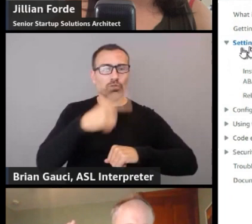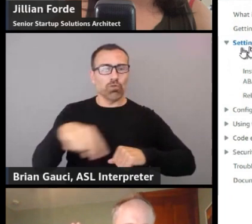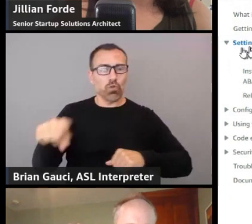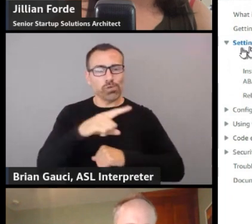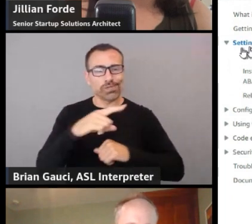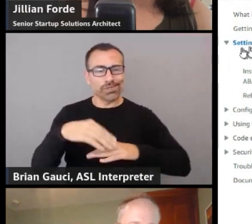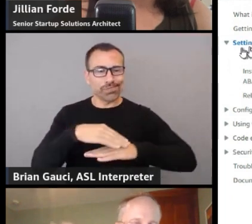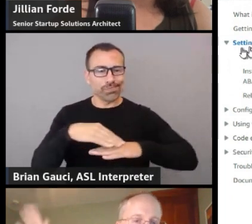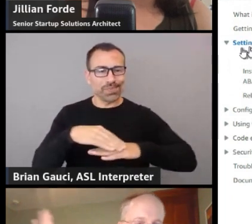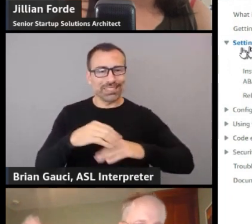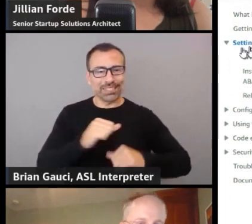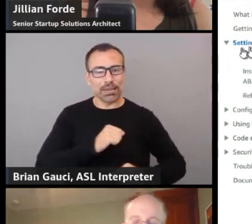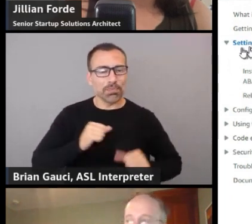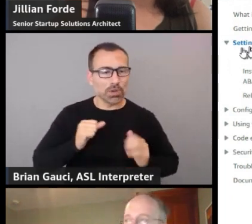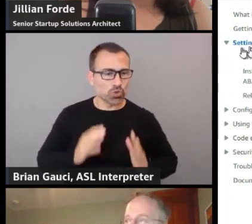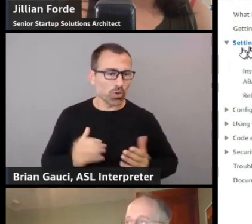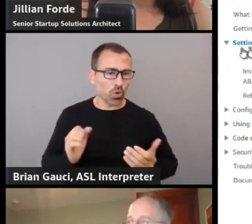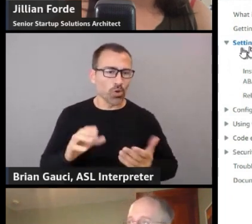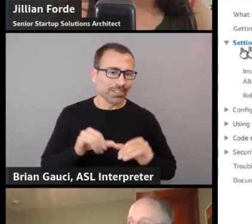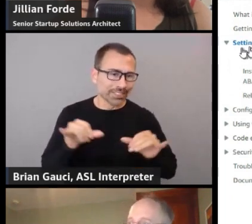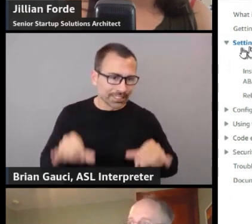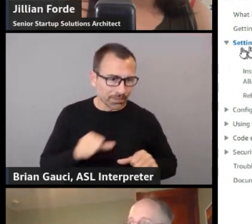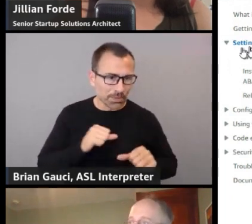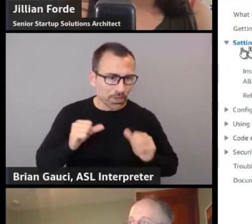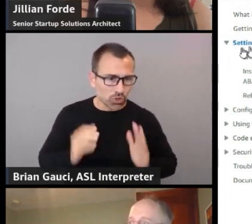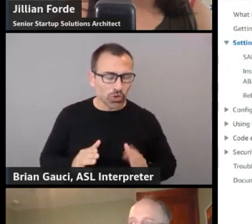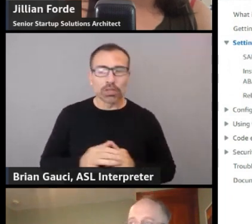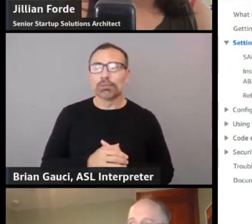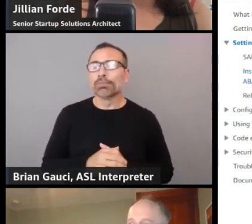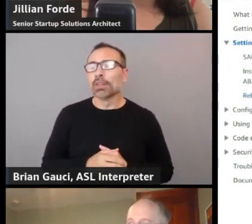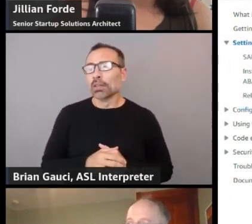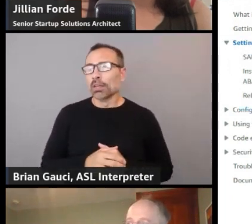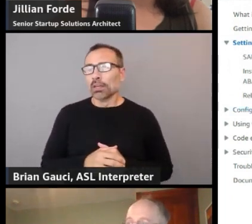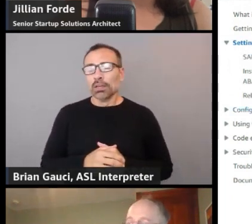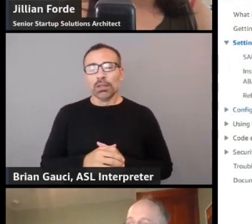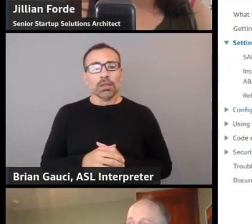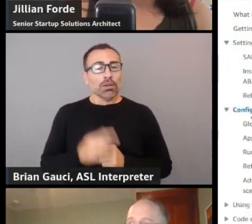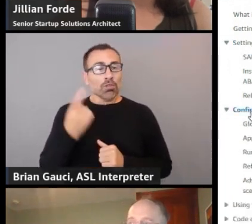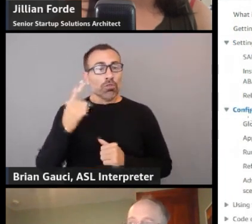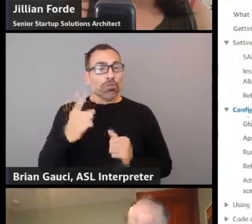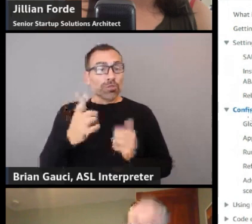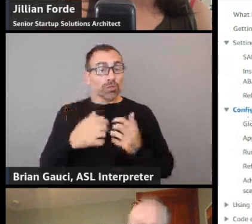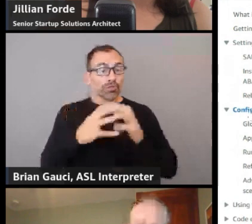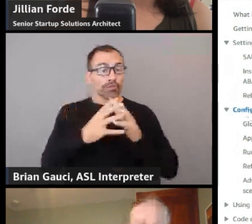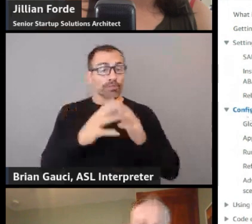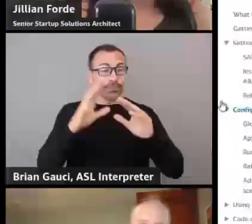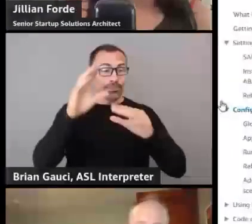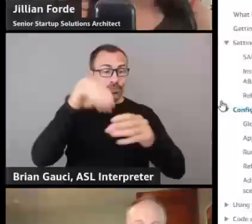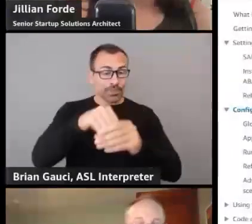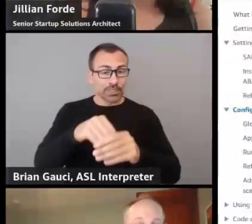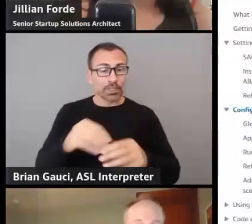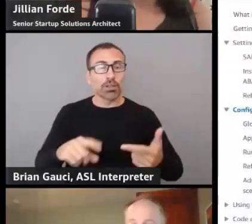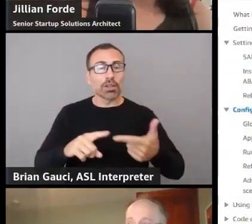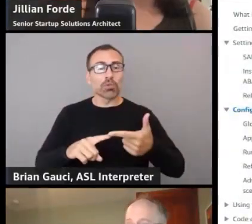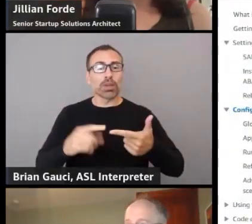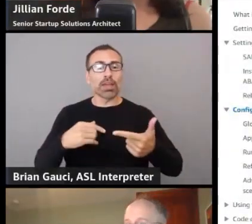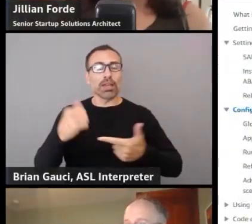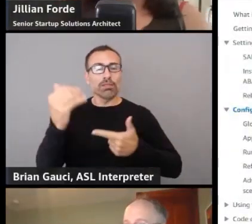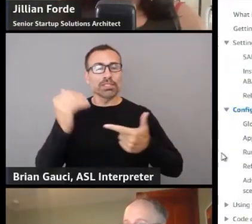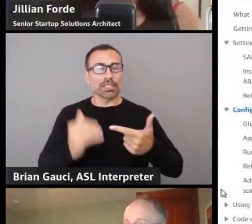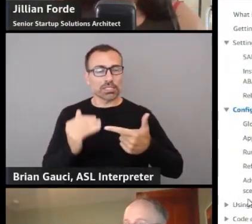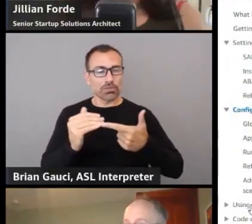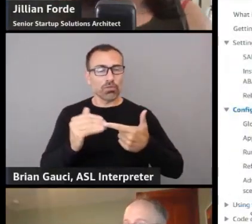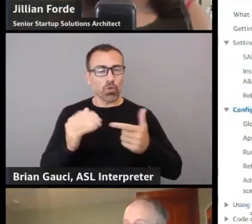a system administrator in the SAP world, for installing. We've got a section for configuring, which would be maybe for a business analyst,